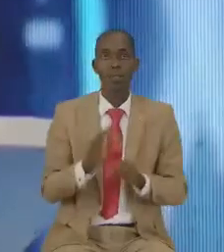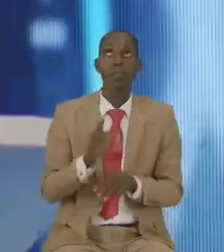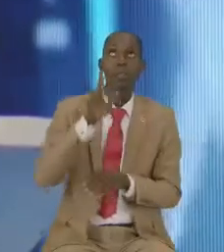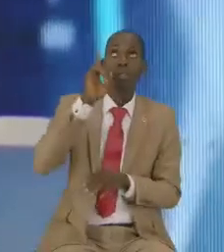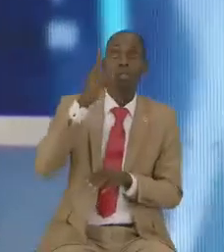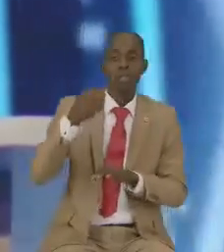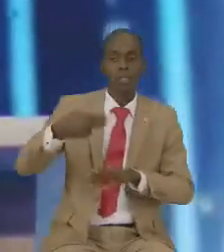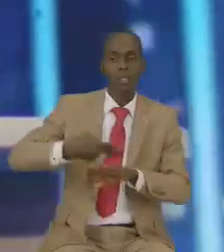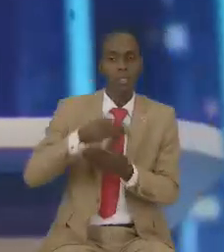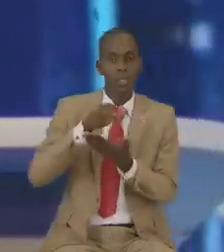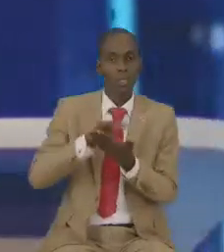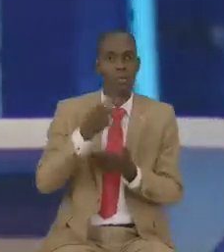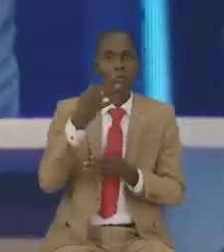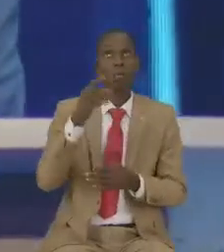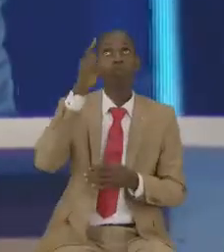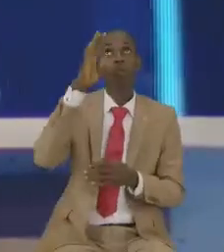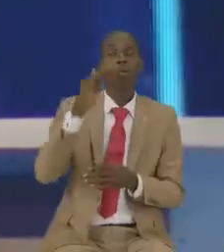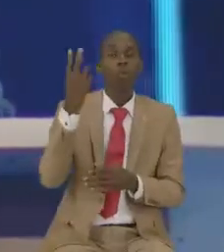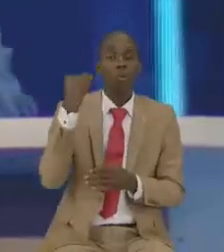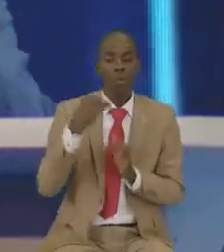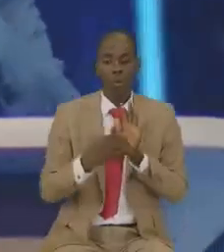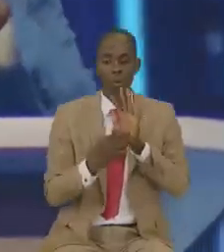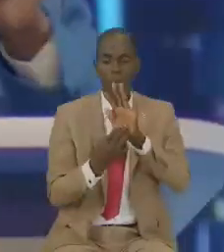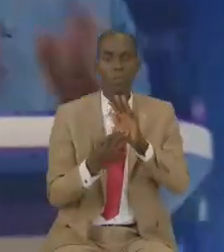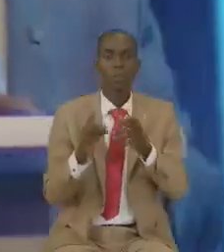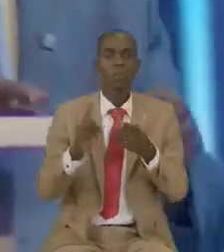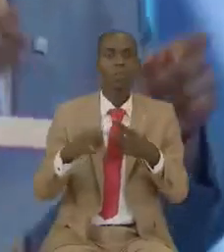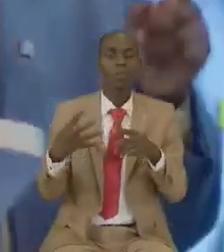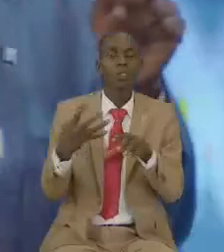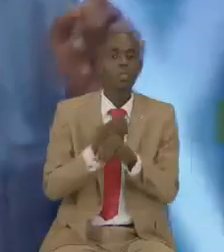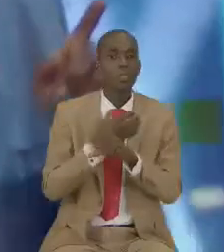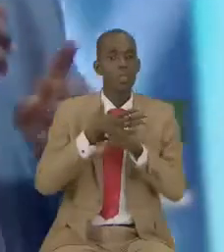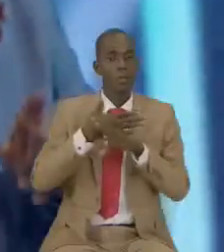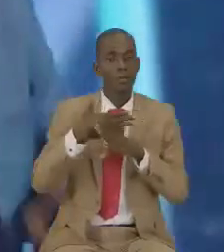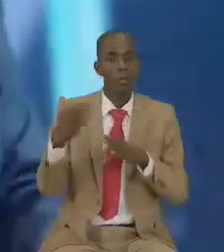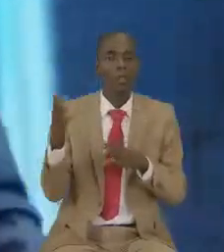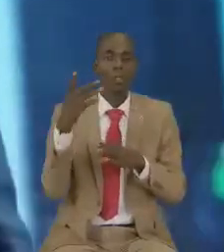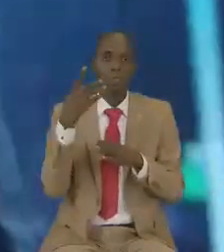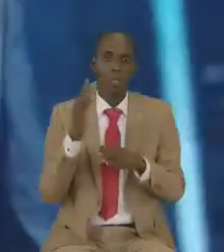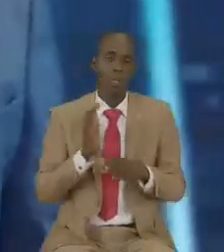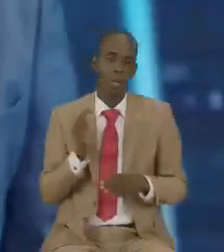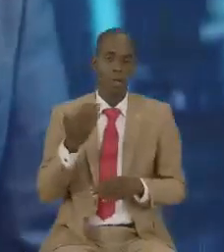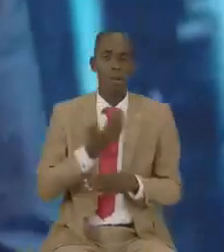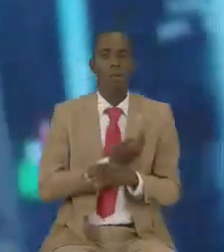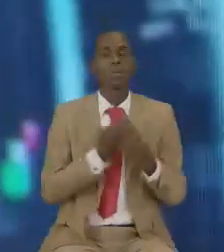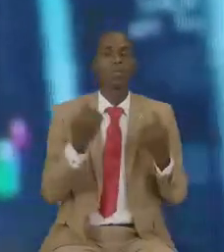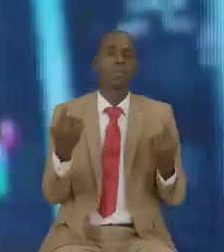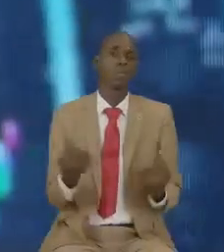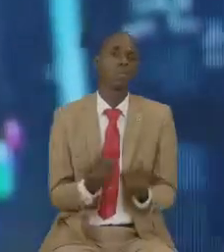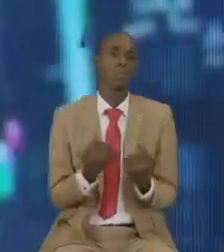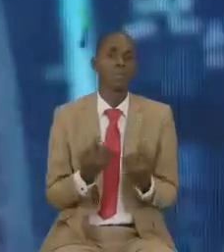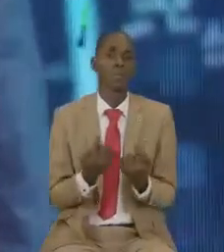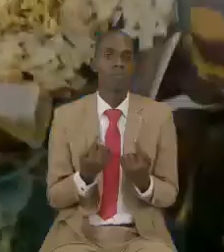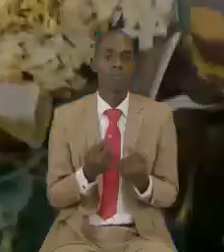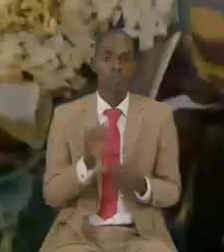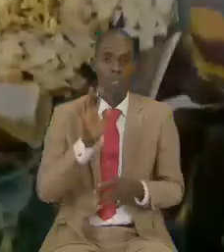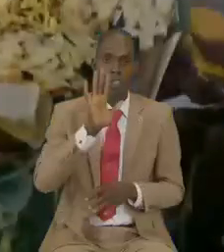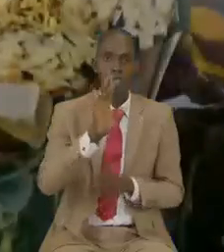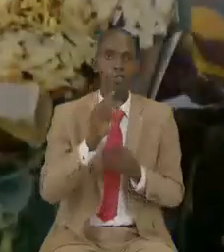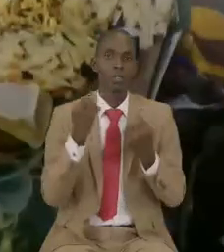God, was manifested to take away our sin, your